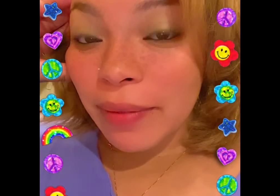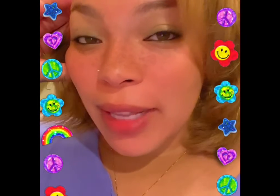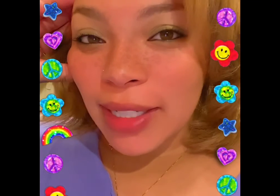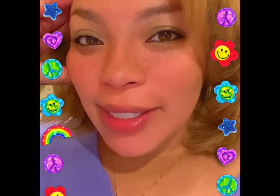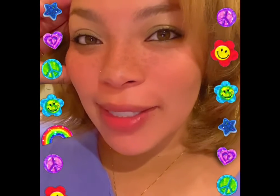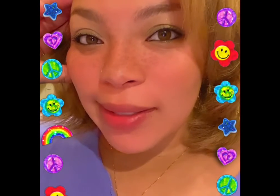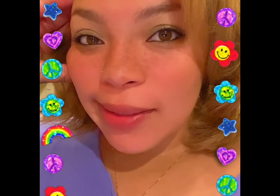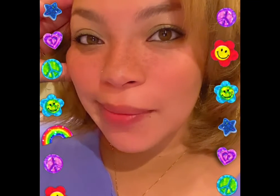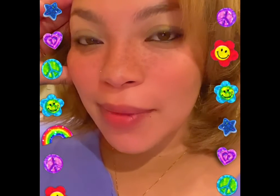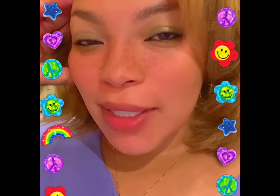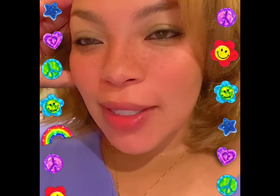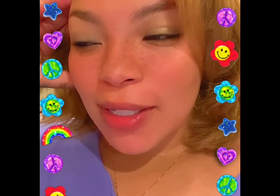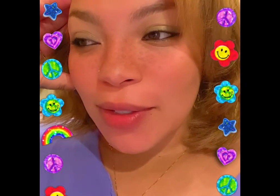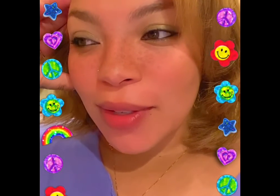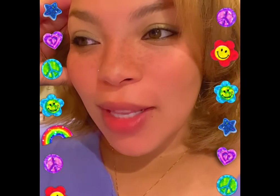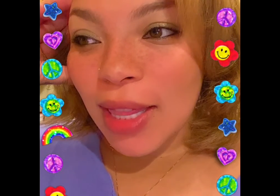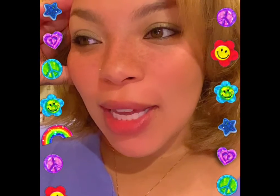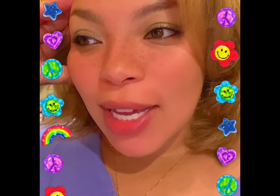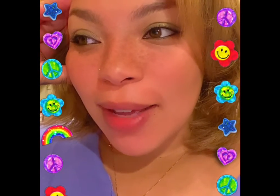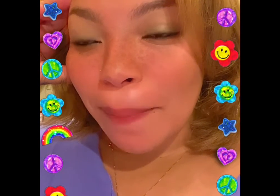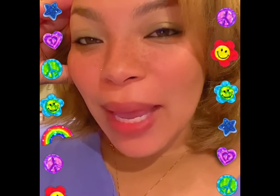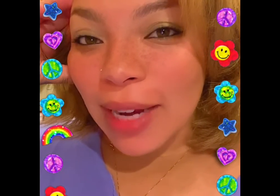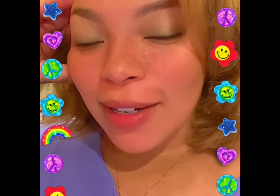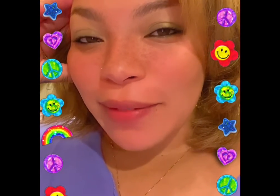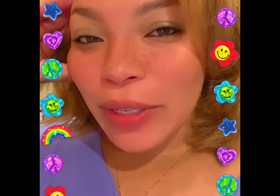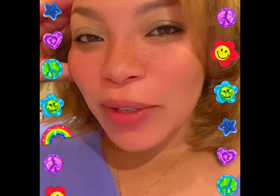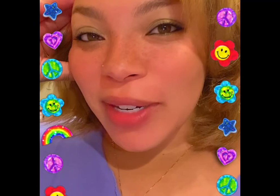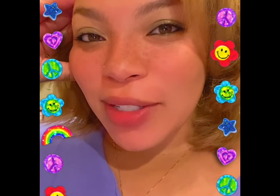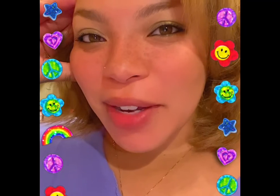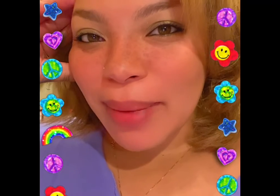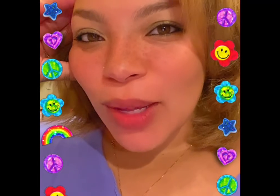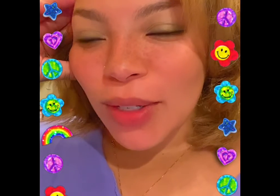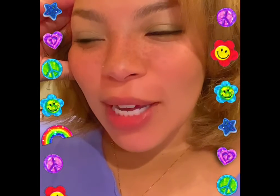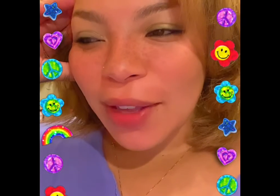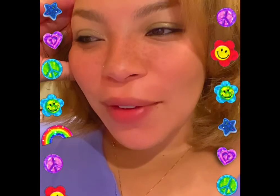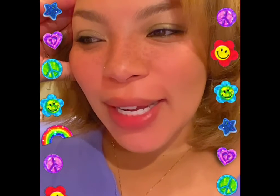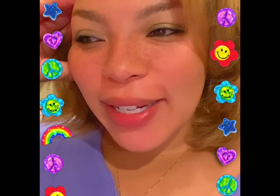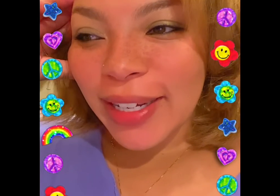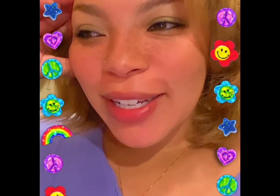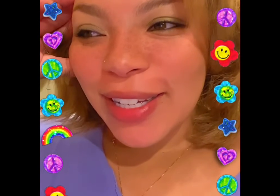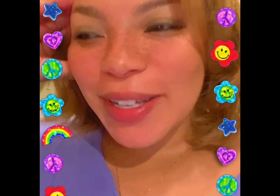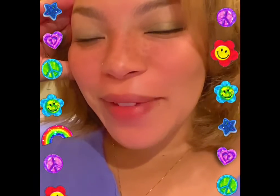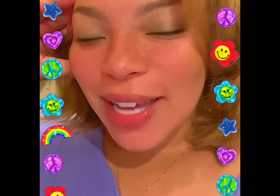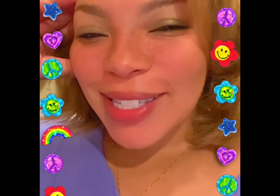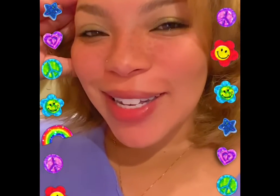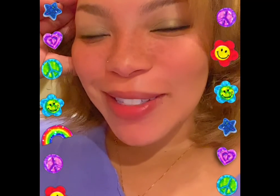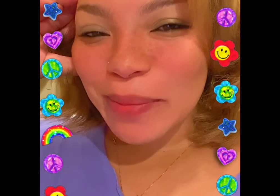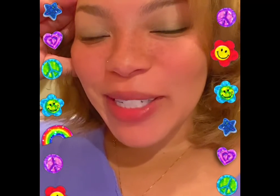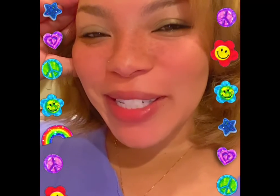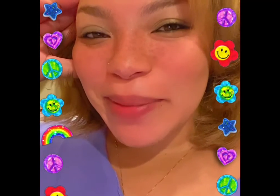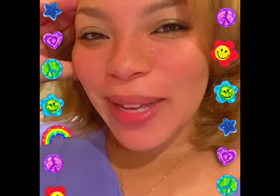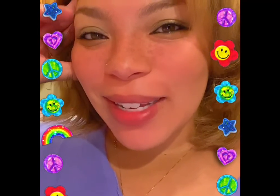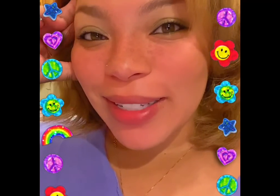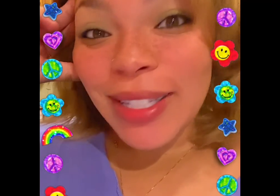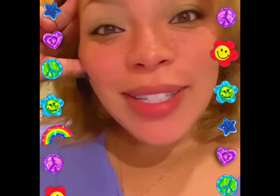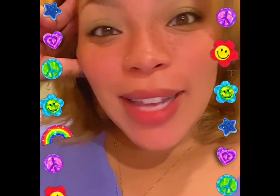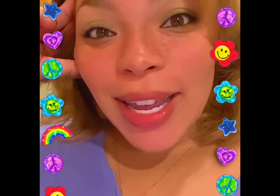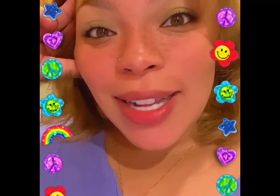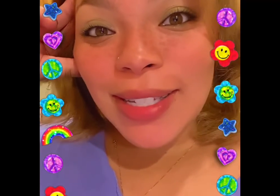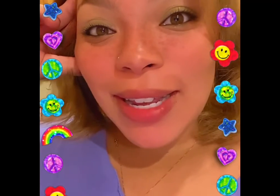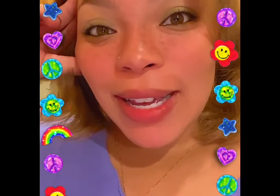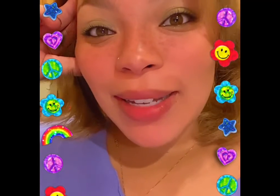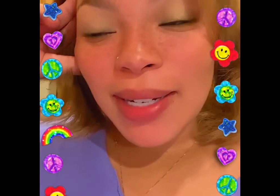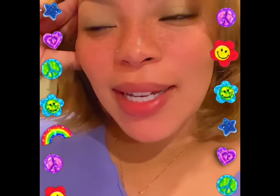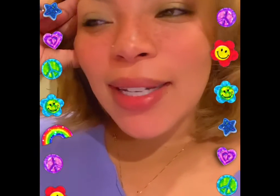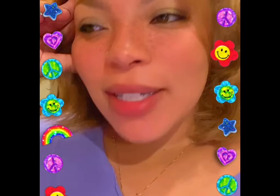Welcome to Revelations. Listen to the mayor of New York talk about how you need a vaccine to participate in the